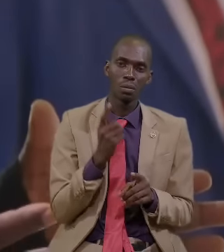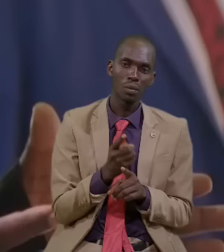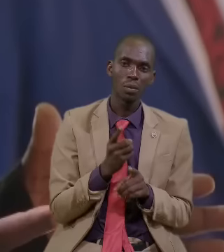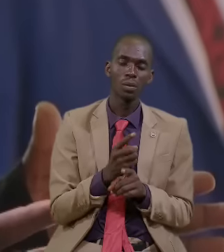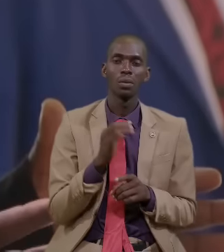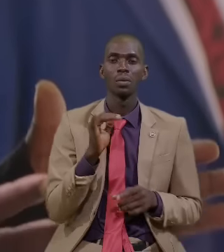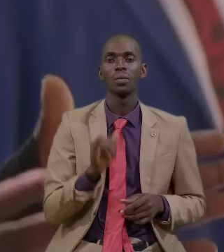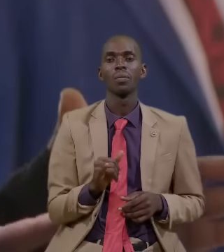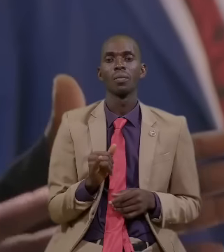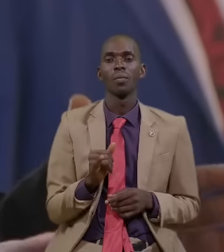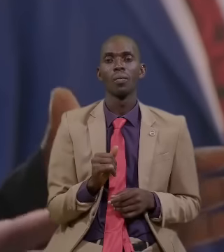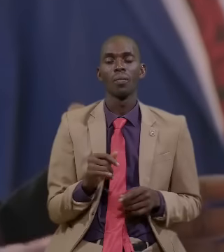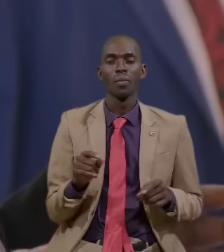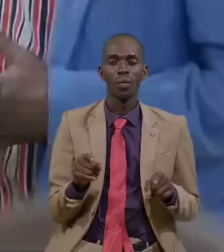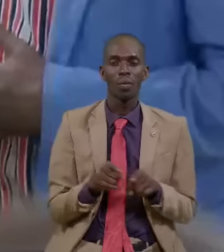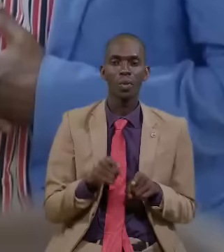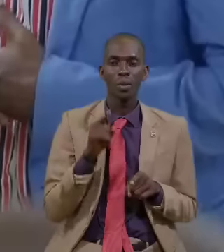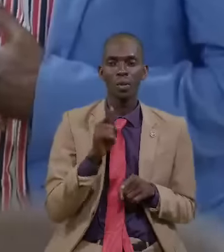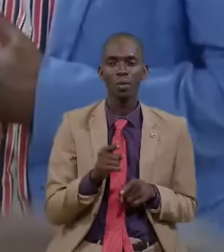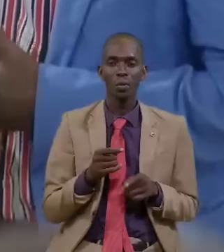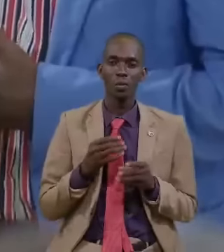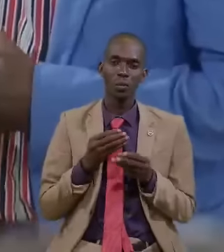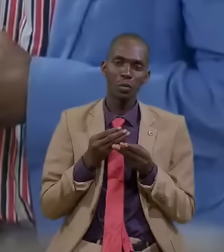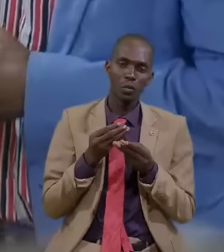As you feed your body,